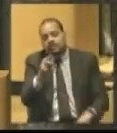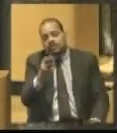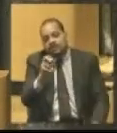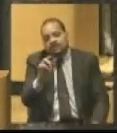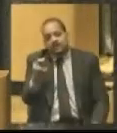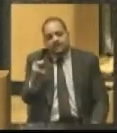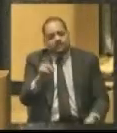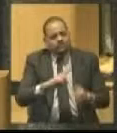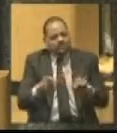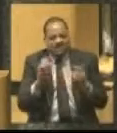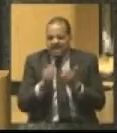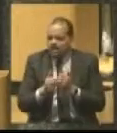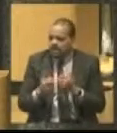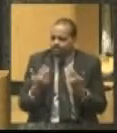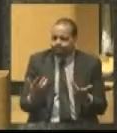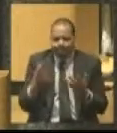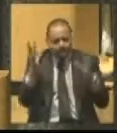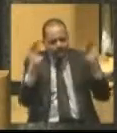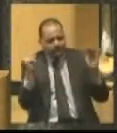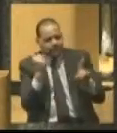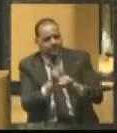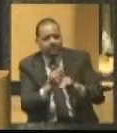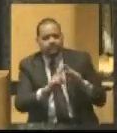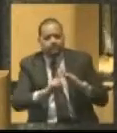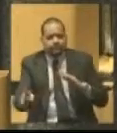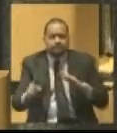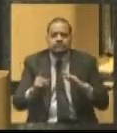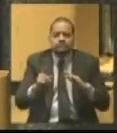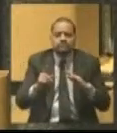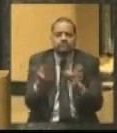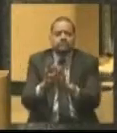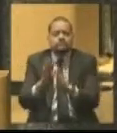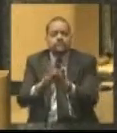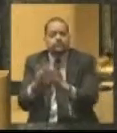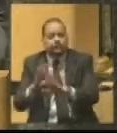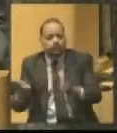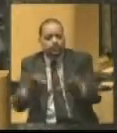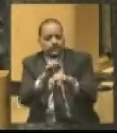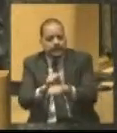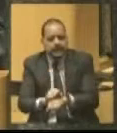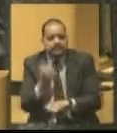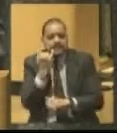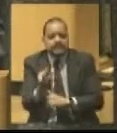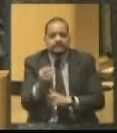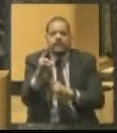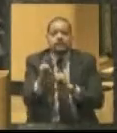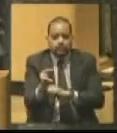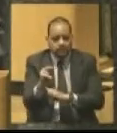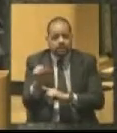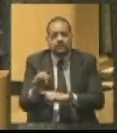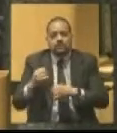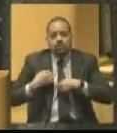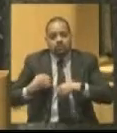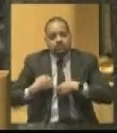could the president effectively emancipate slaves in areas over which the Union Army had no control? He would do so by